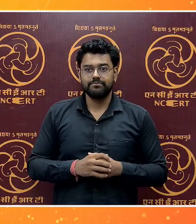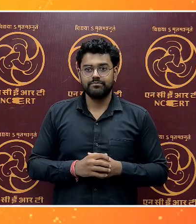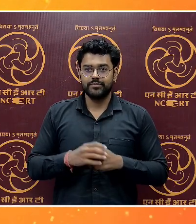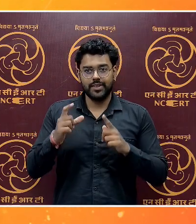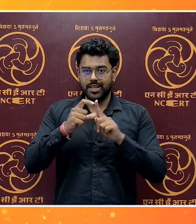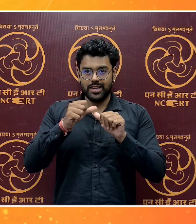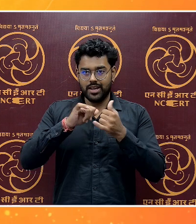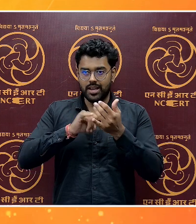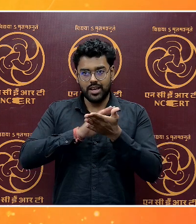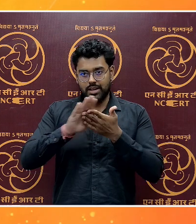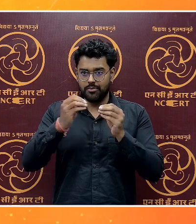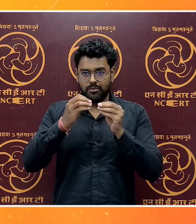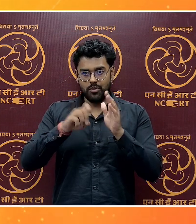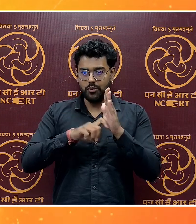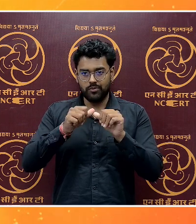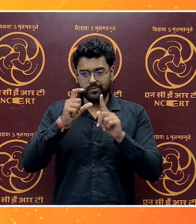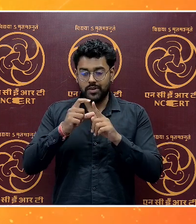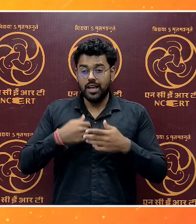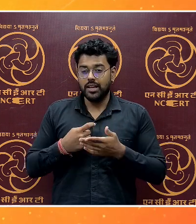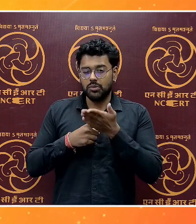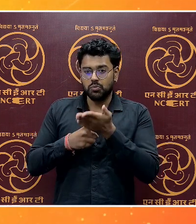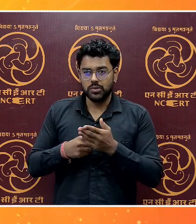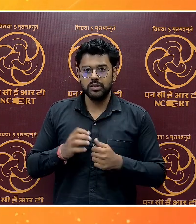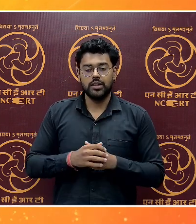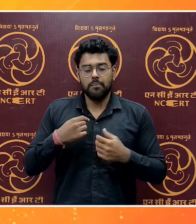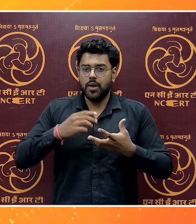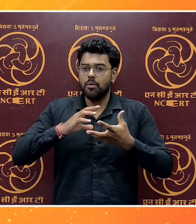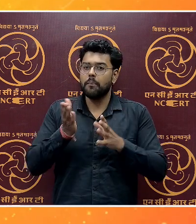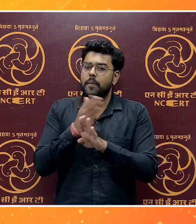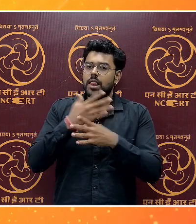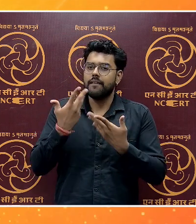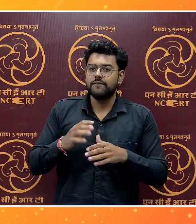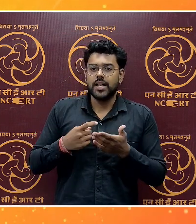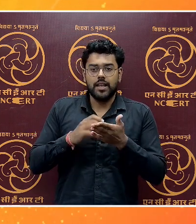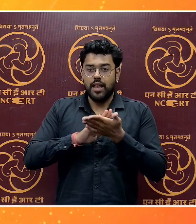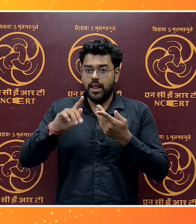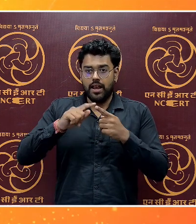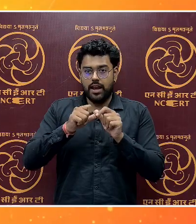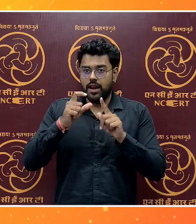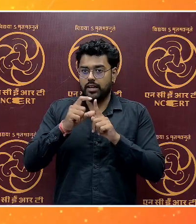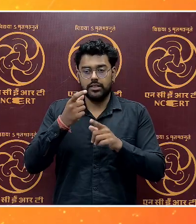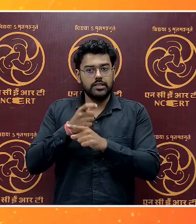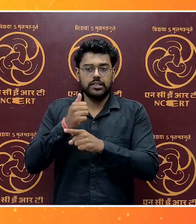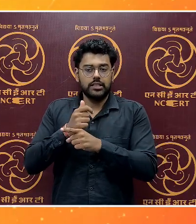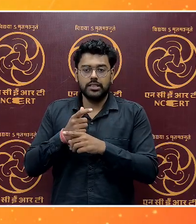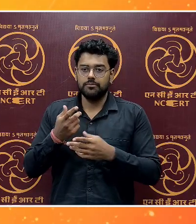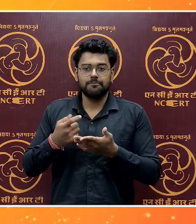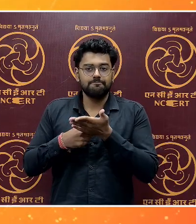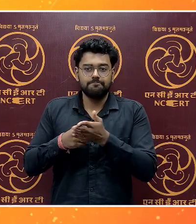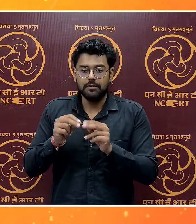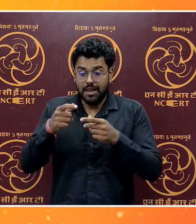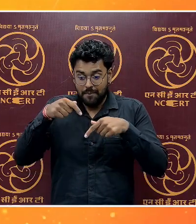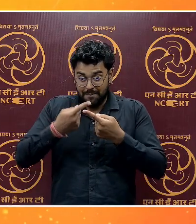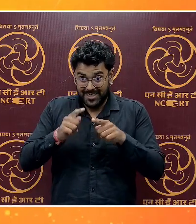dashboard. Now I will be requesting. I'm not requested to head teacher. So now what I will do is I will add as a